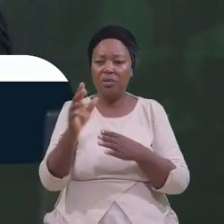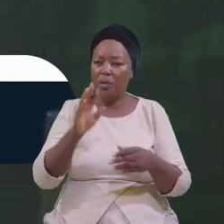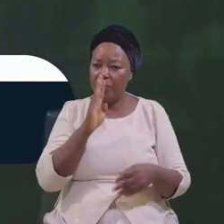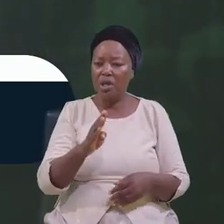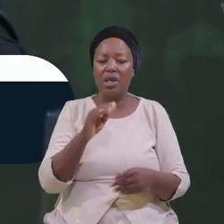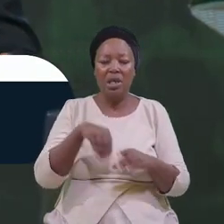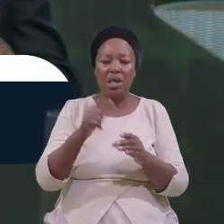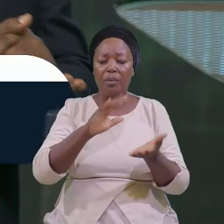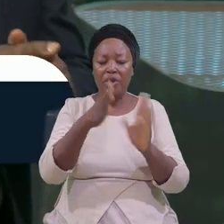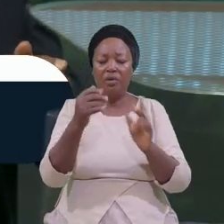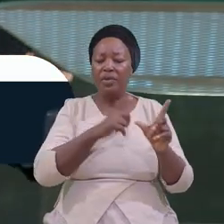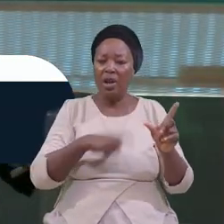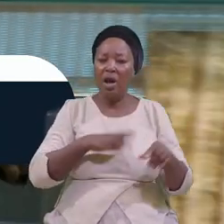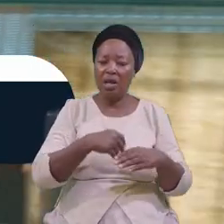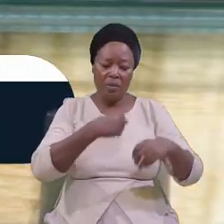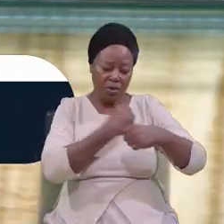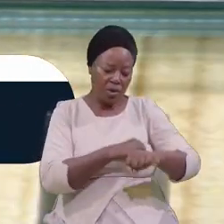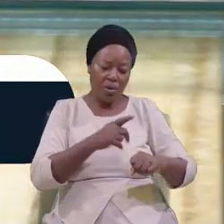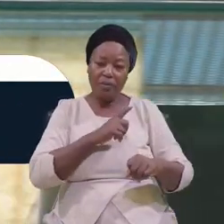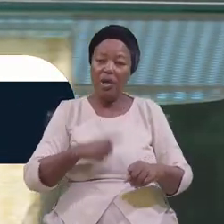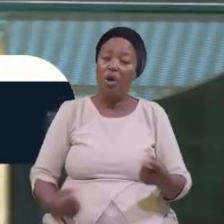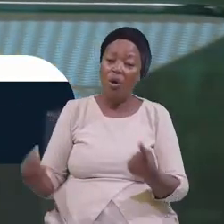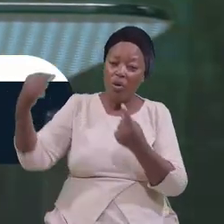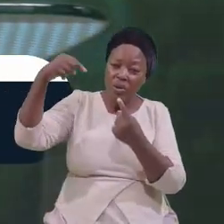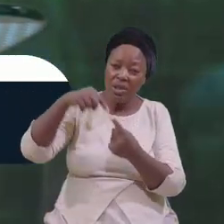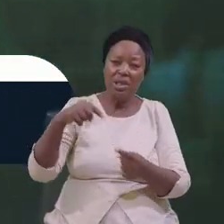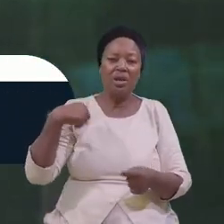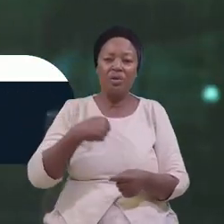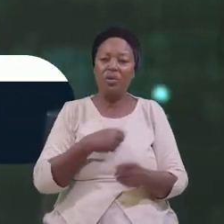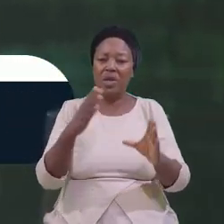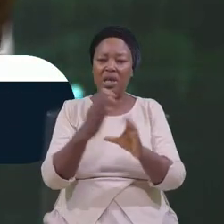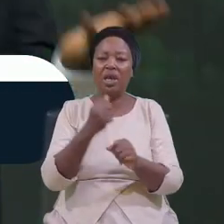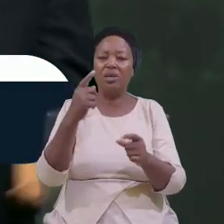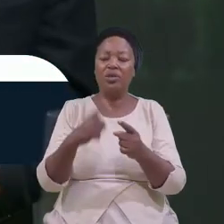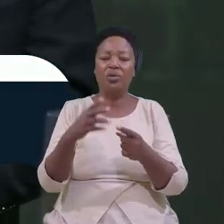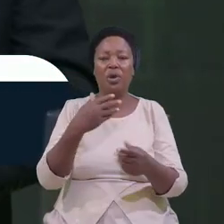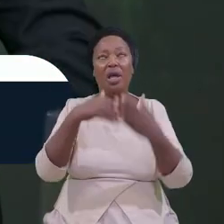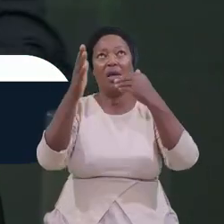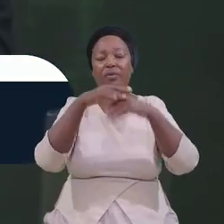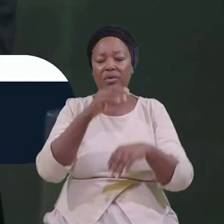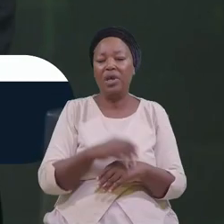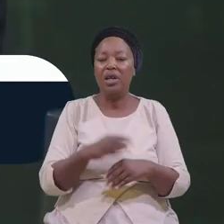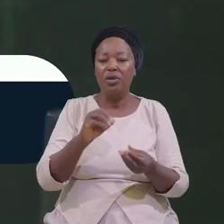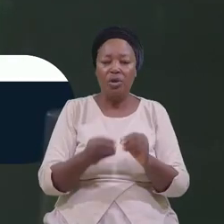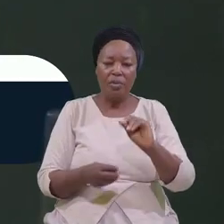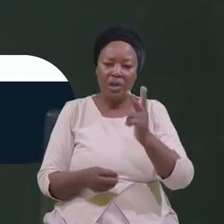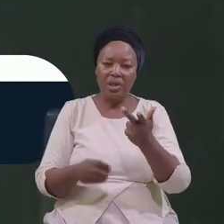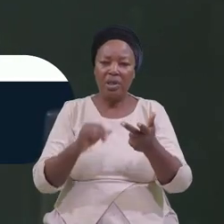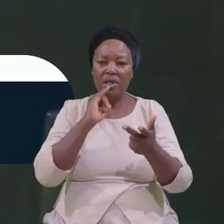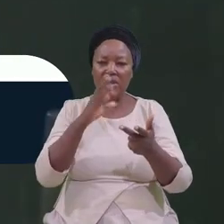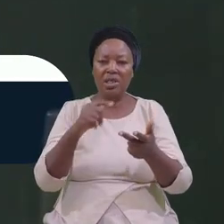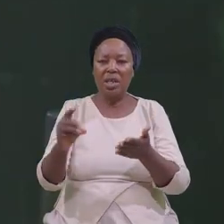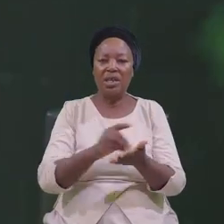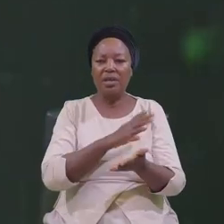the Lord and the protection of the Lord until we get to the promised land. Number three is the